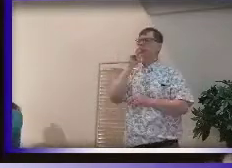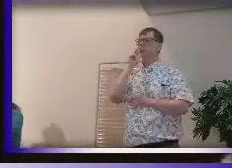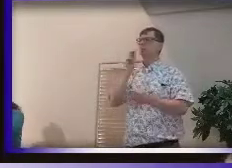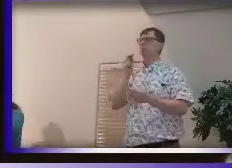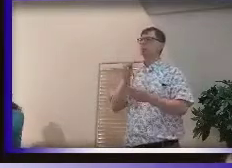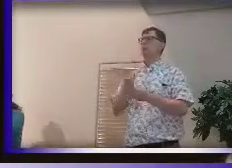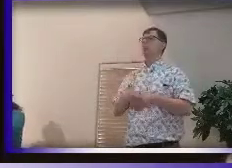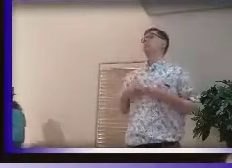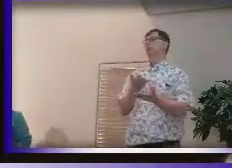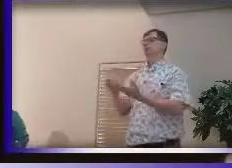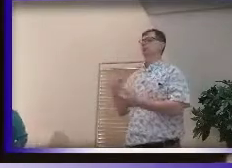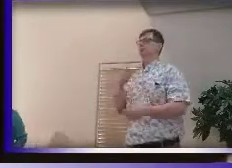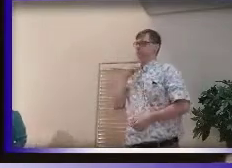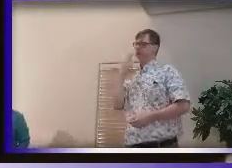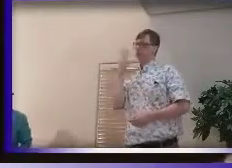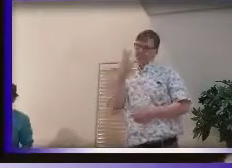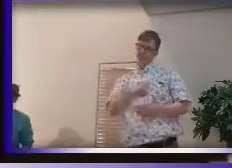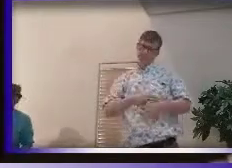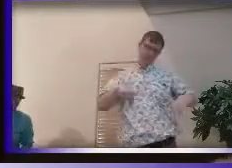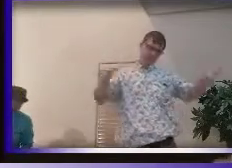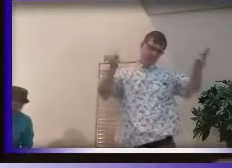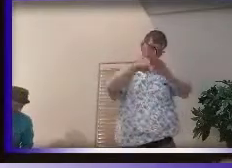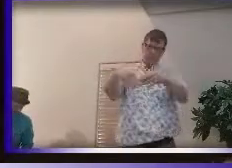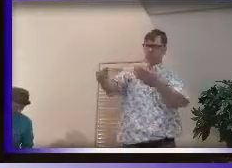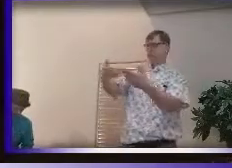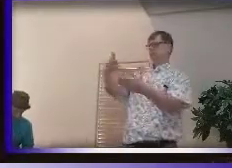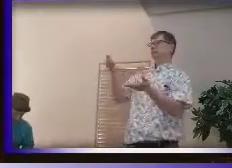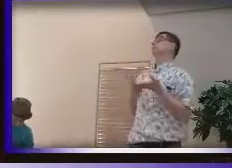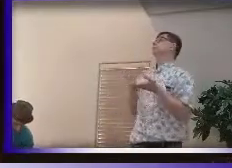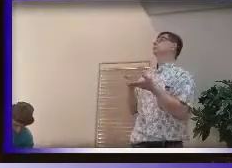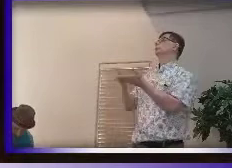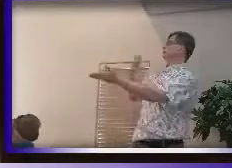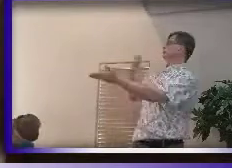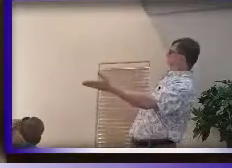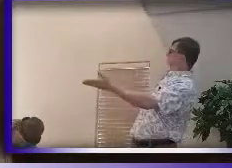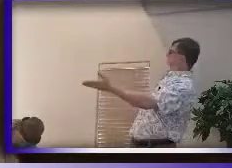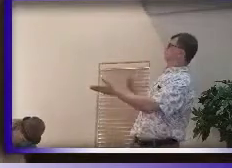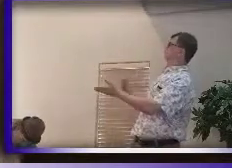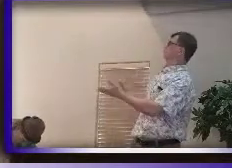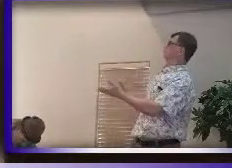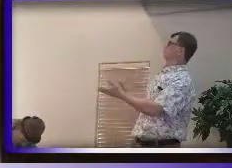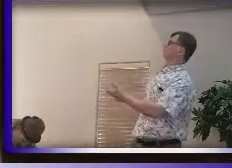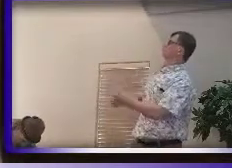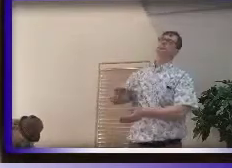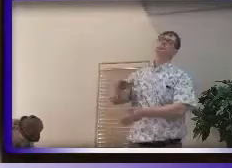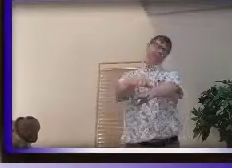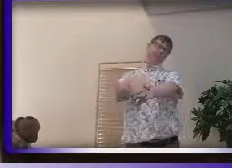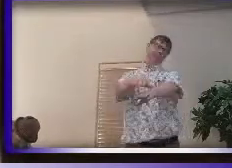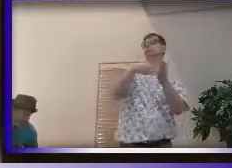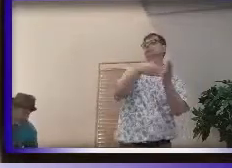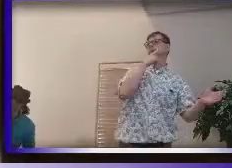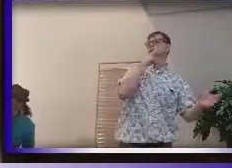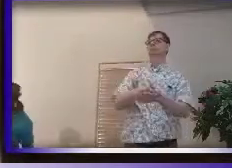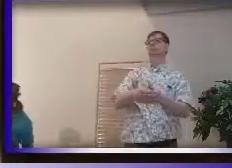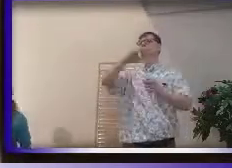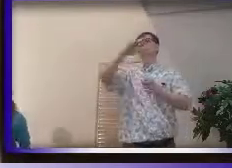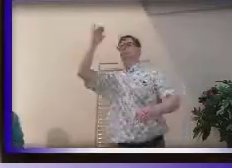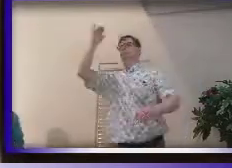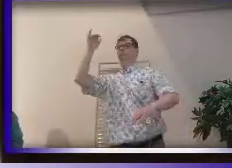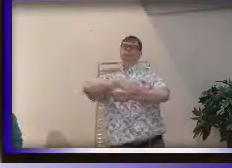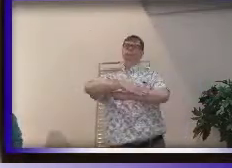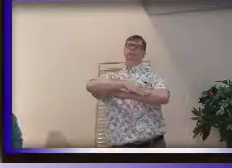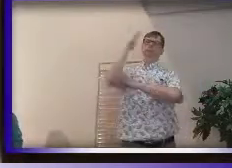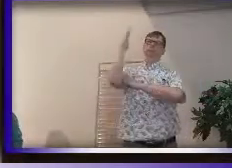on vacation, which is get back Saturday night late, just in time to be here Sunday morning. So I made